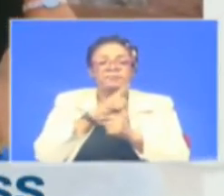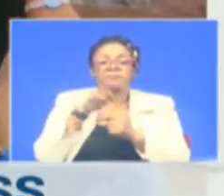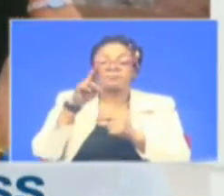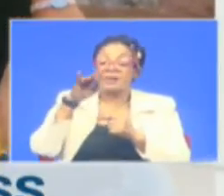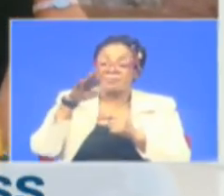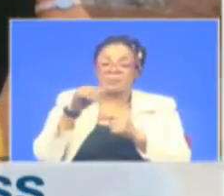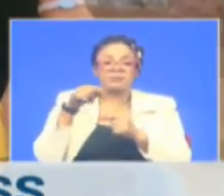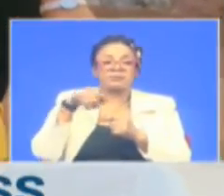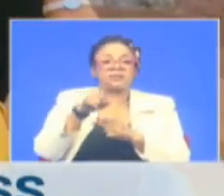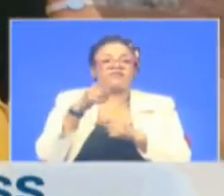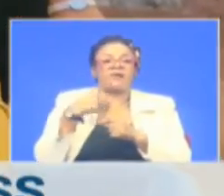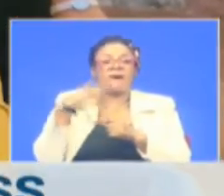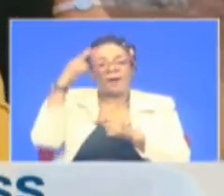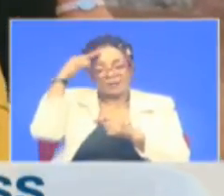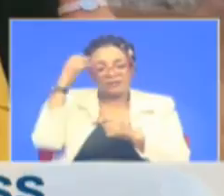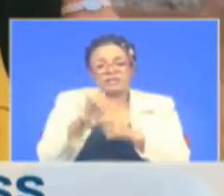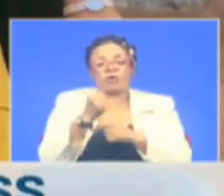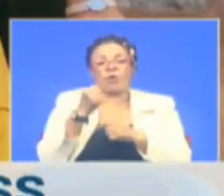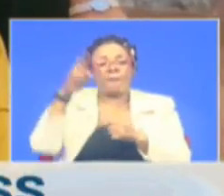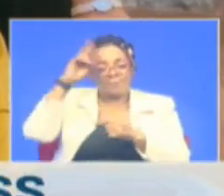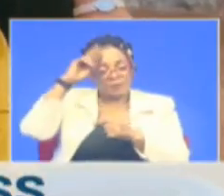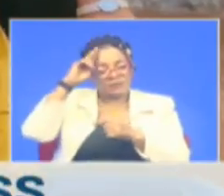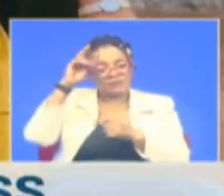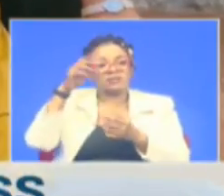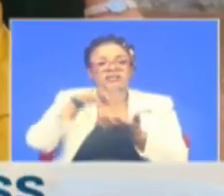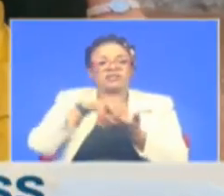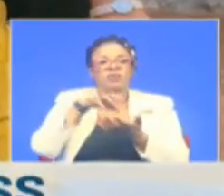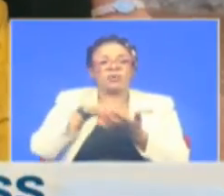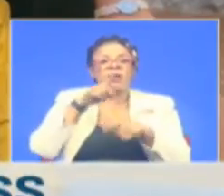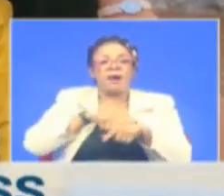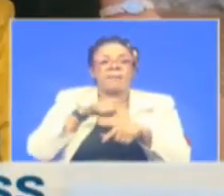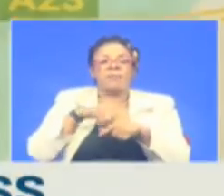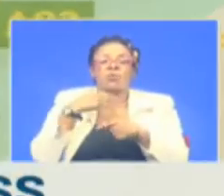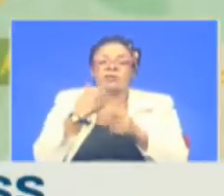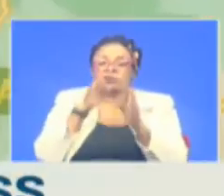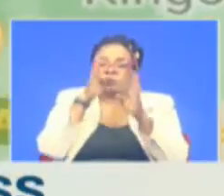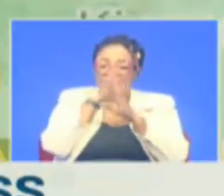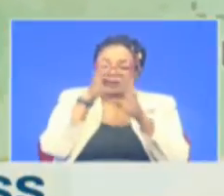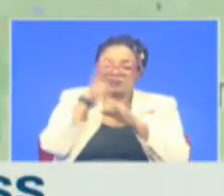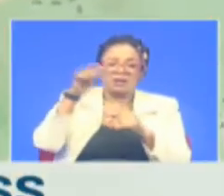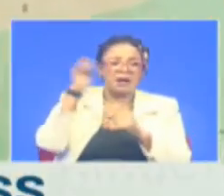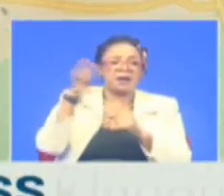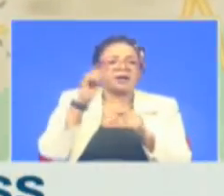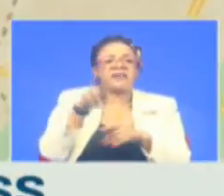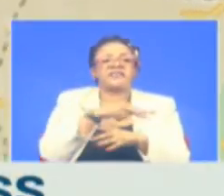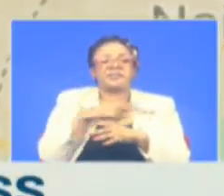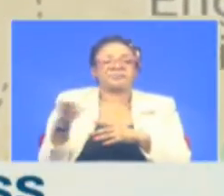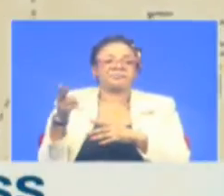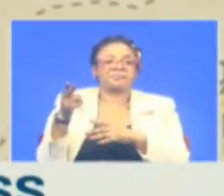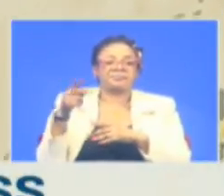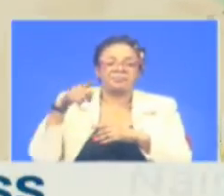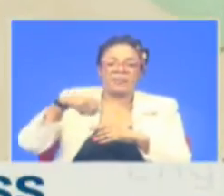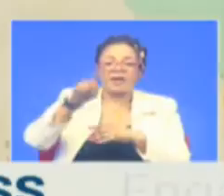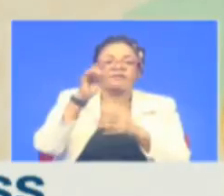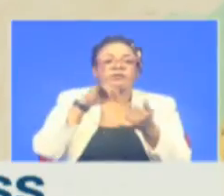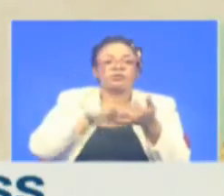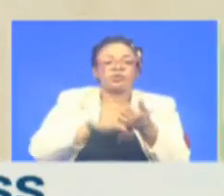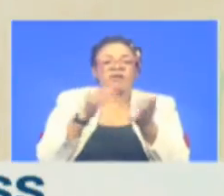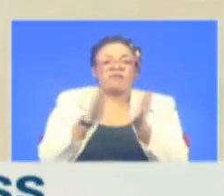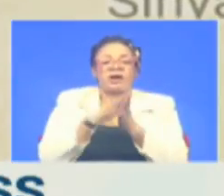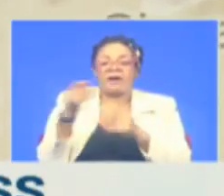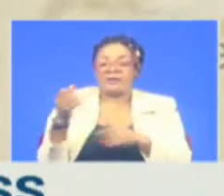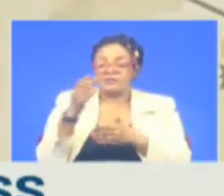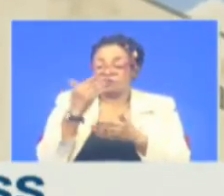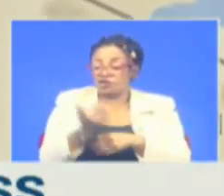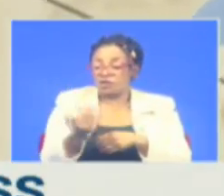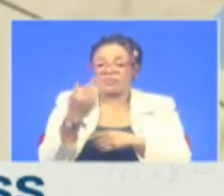at the Kajiado police station after an attempt to seek asylum in Kenya, flopped. Lema, his wife and three children left their home